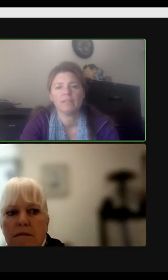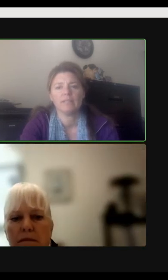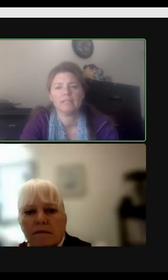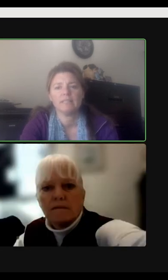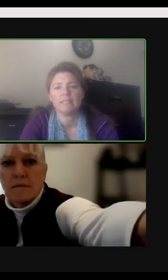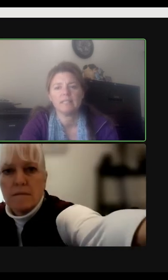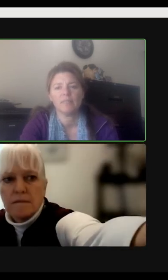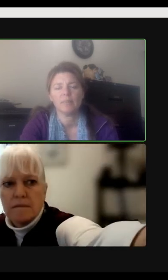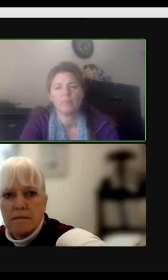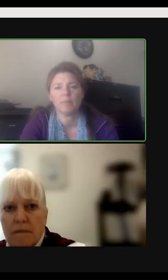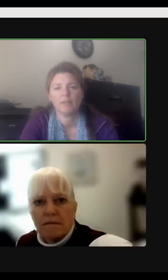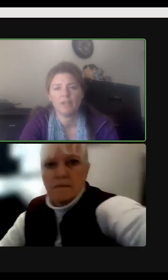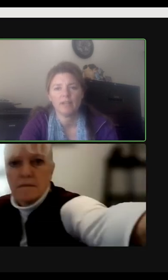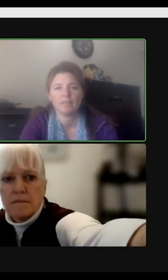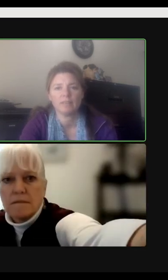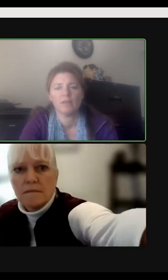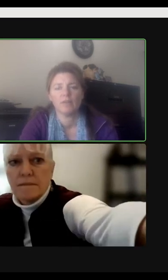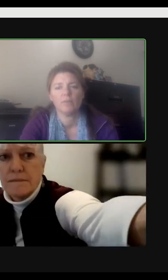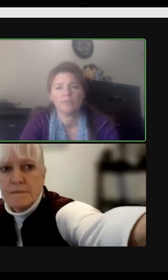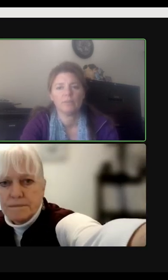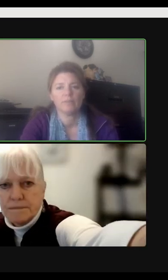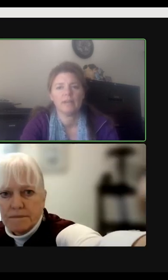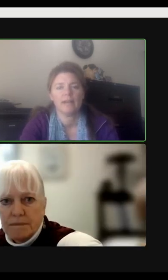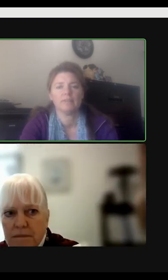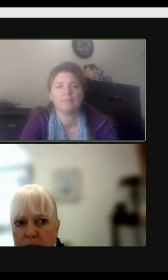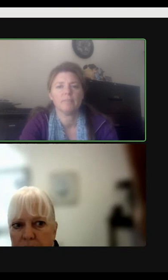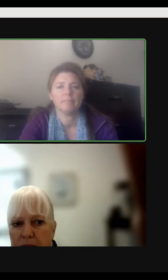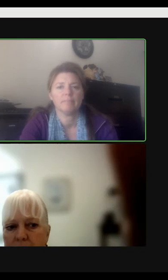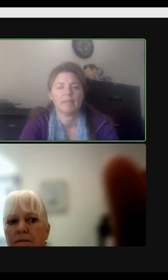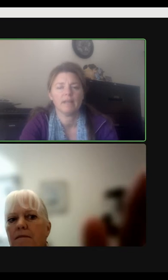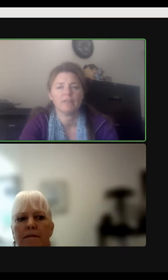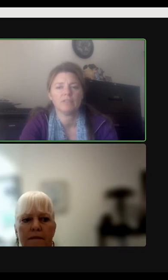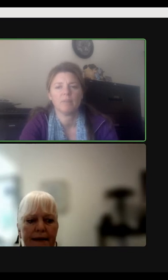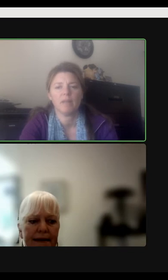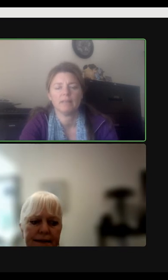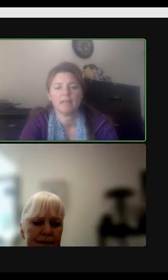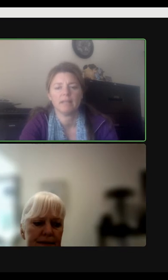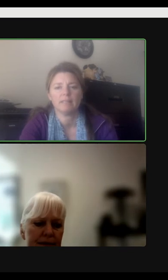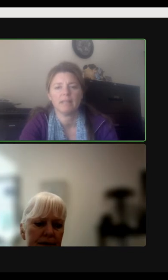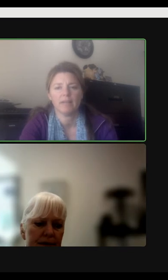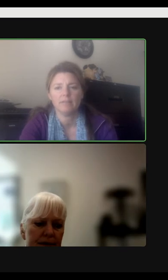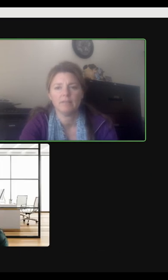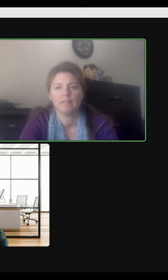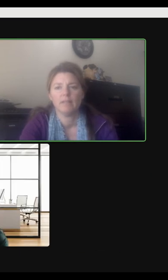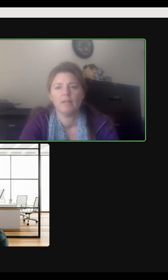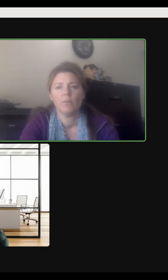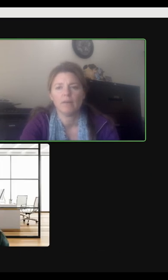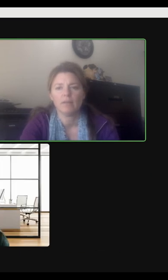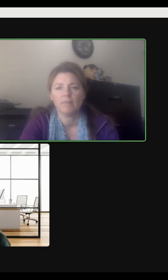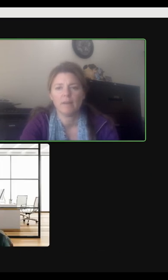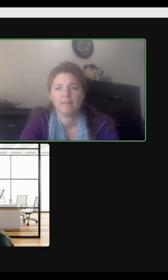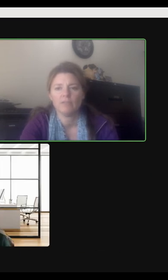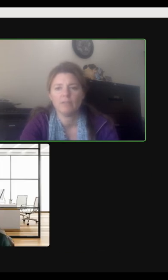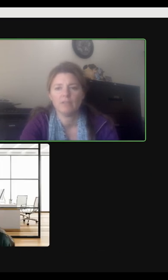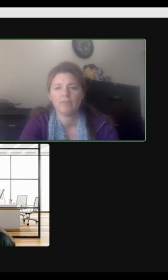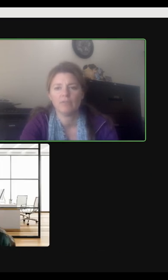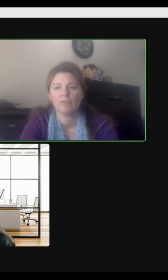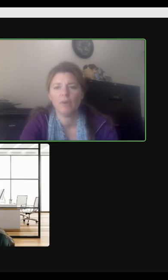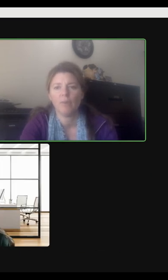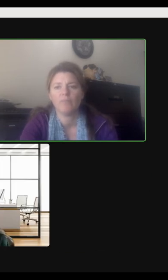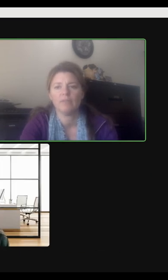of the Maryland and DC Deafblind Project, which we're titled Connections Beyond Sight and Sound. Welcome on